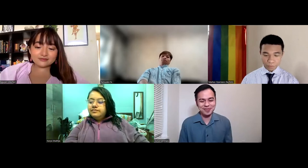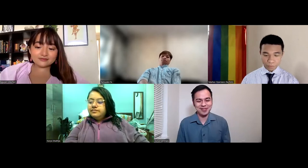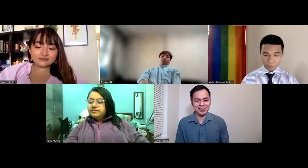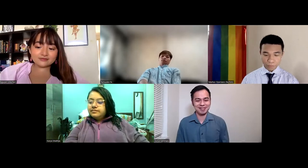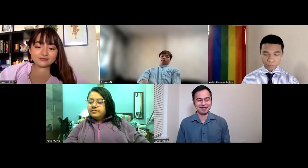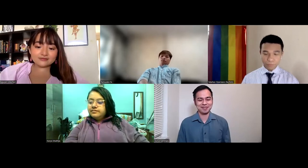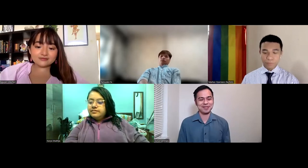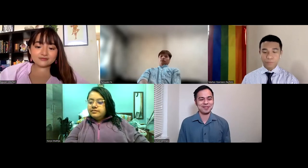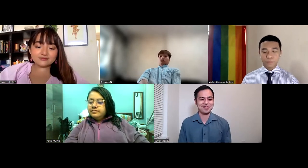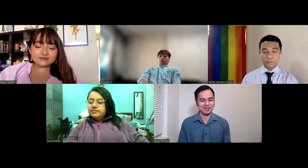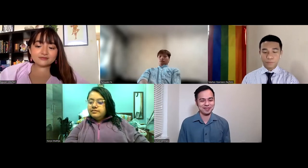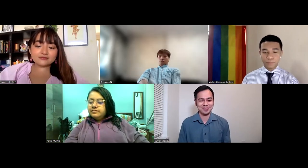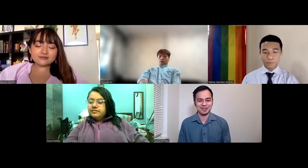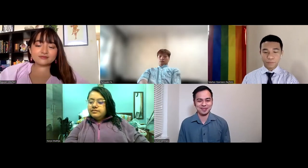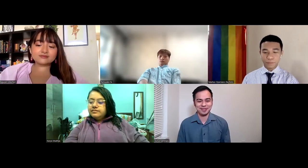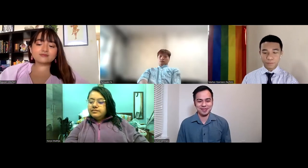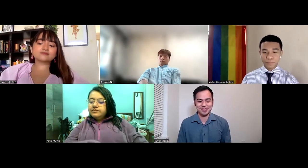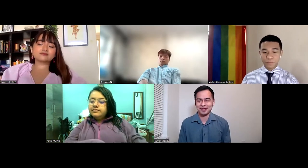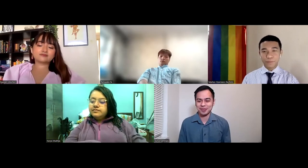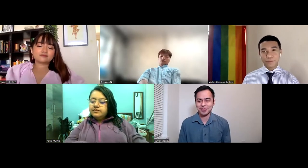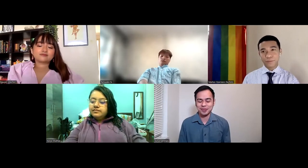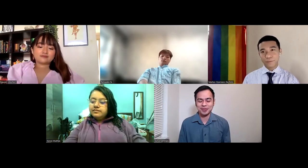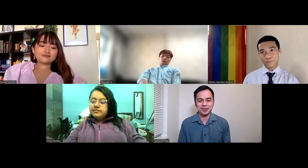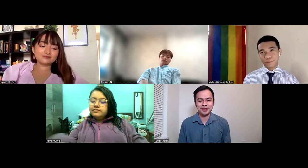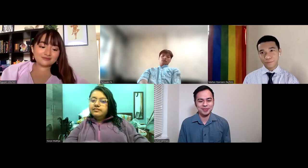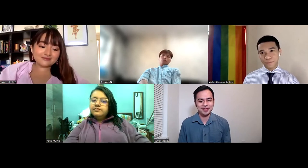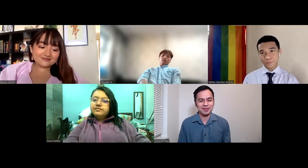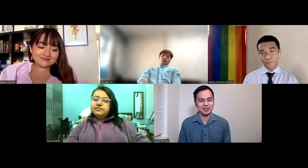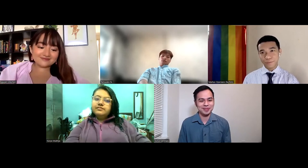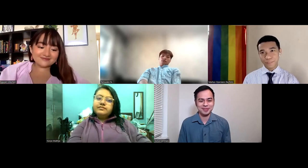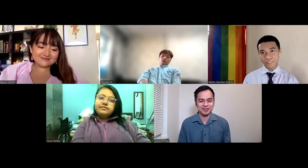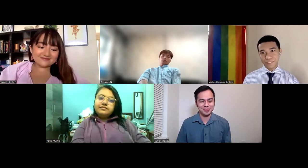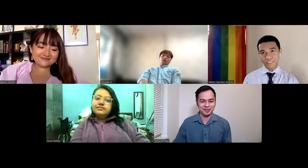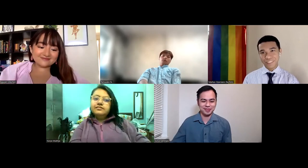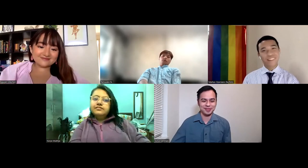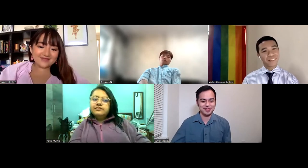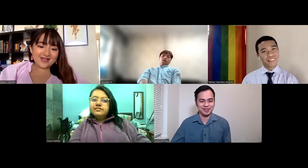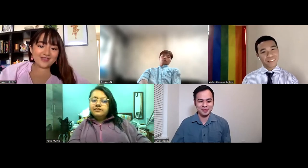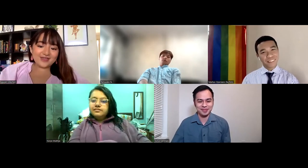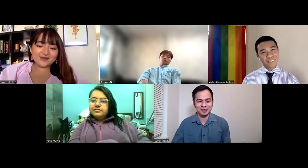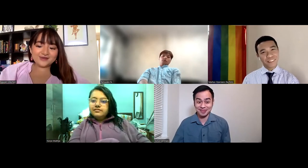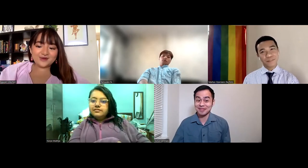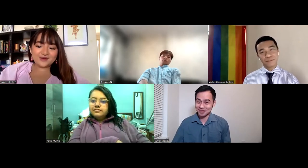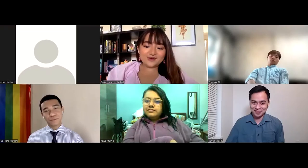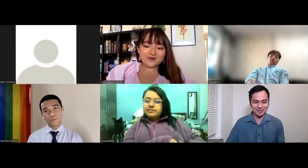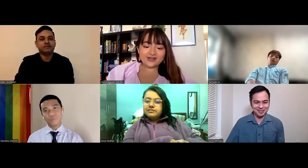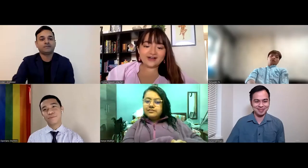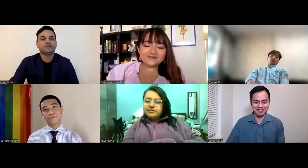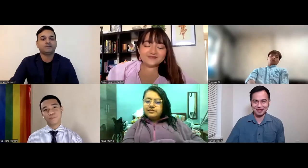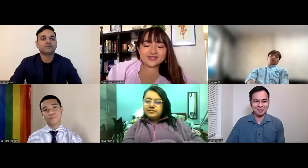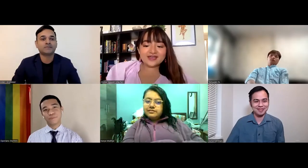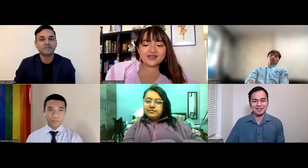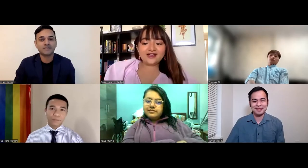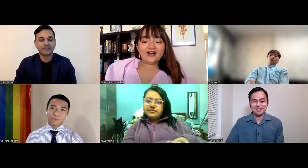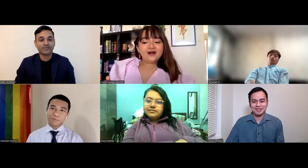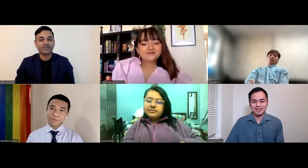invitation that I've received today, and I'm very happy to be with all of you today. Thank you. Thank you so much, Surya.